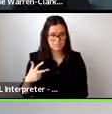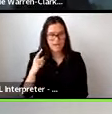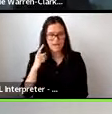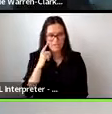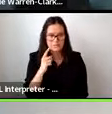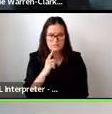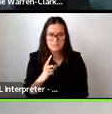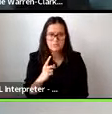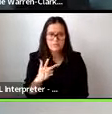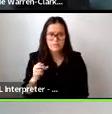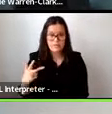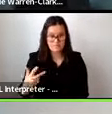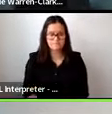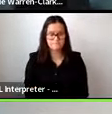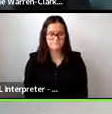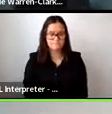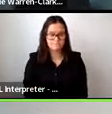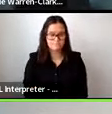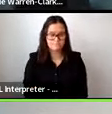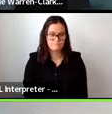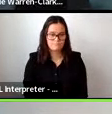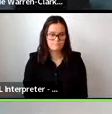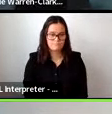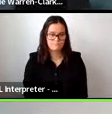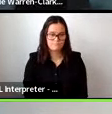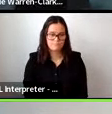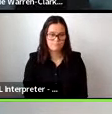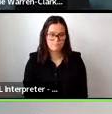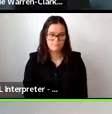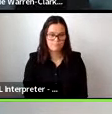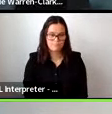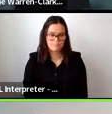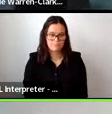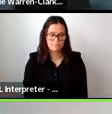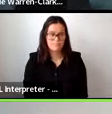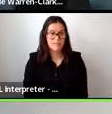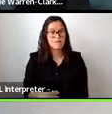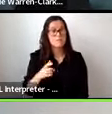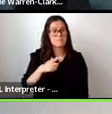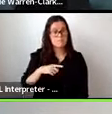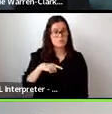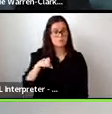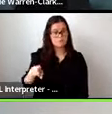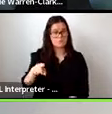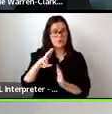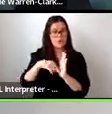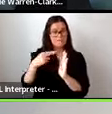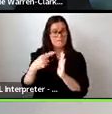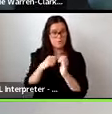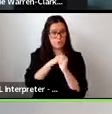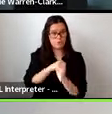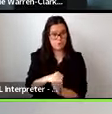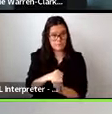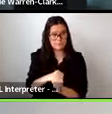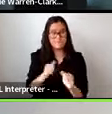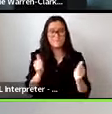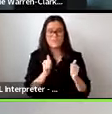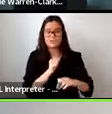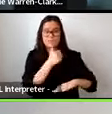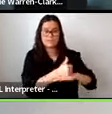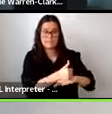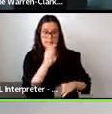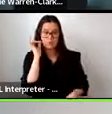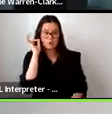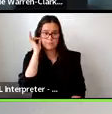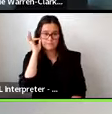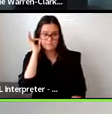To draft the convention, an ad hoc committee was sent up, which negotiated for 4 years